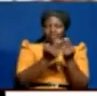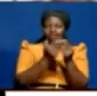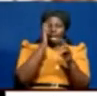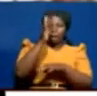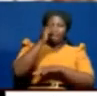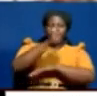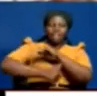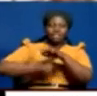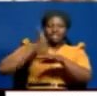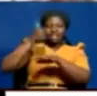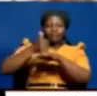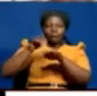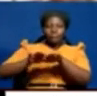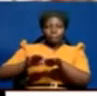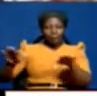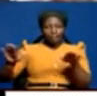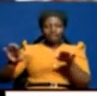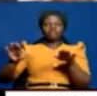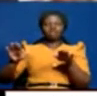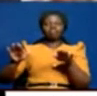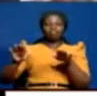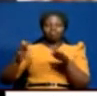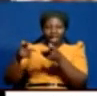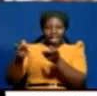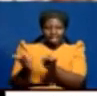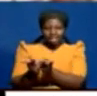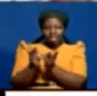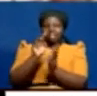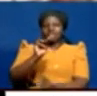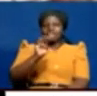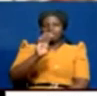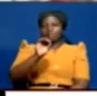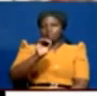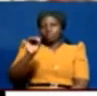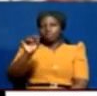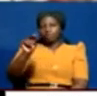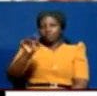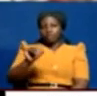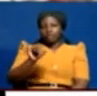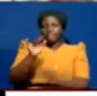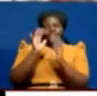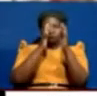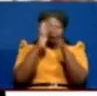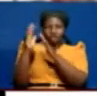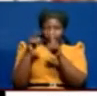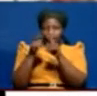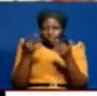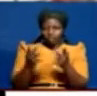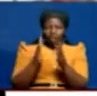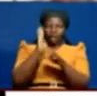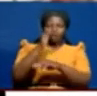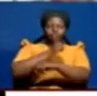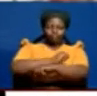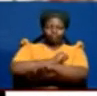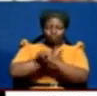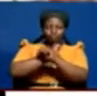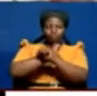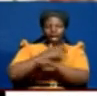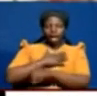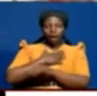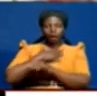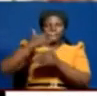presence in Boni Forest, from where it will secure our border areas,